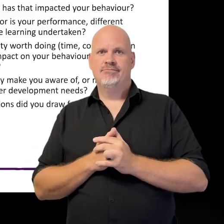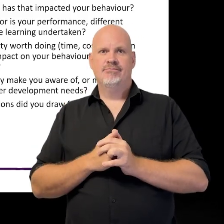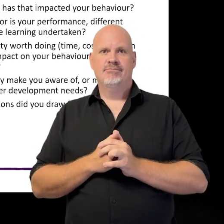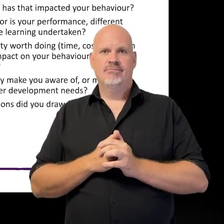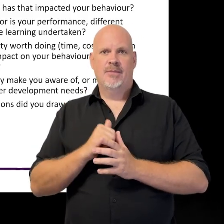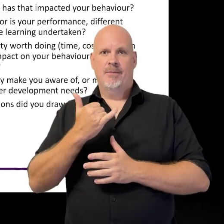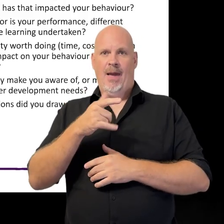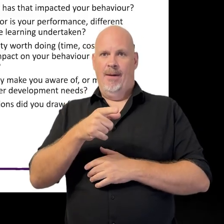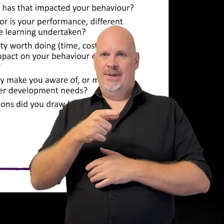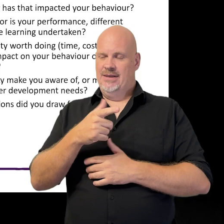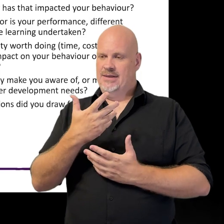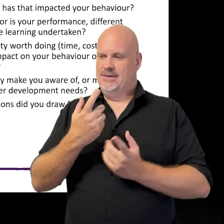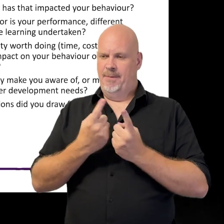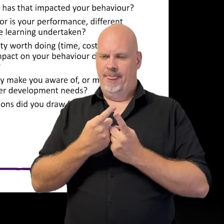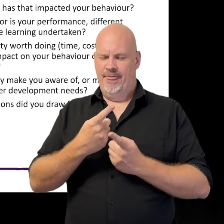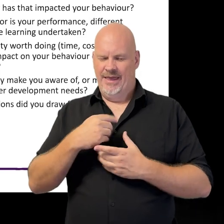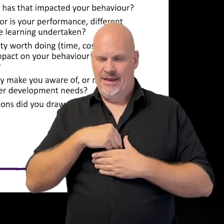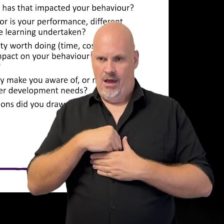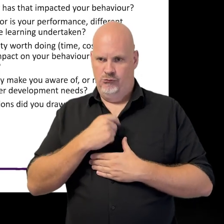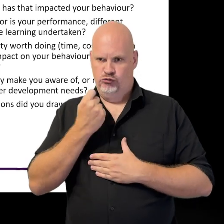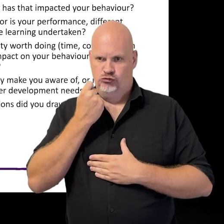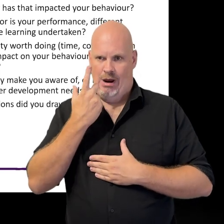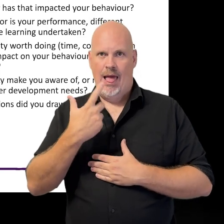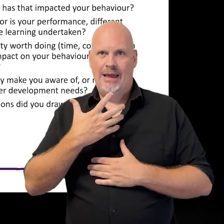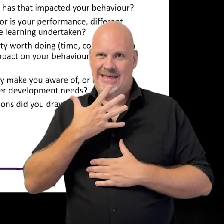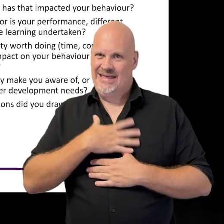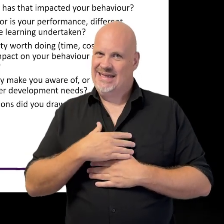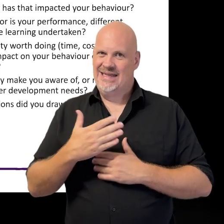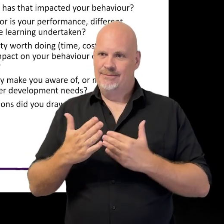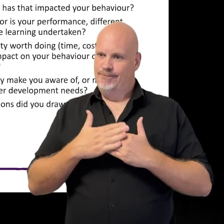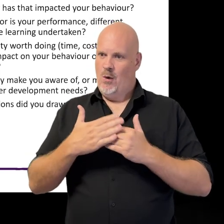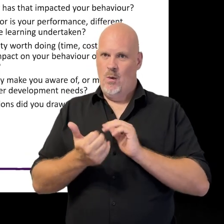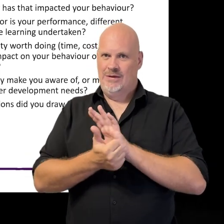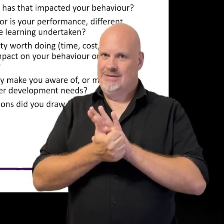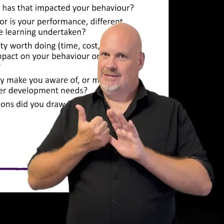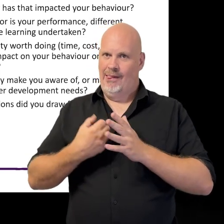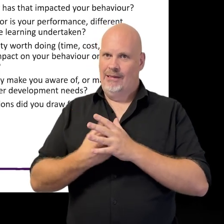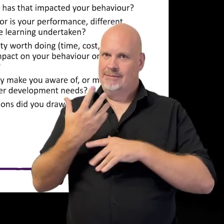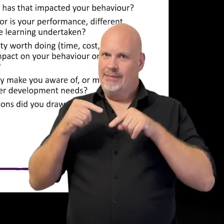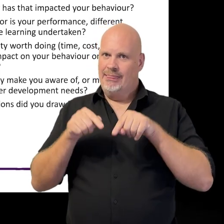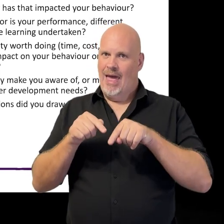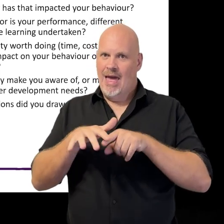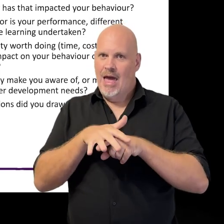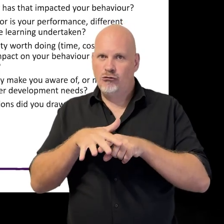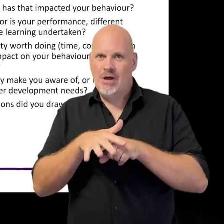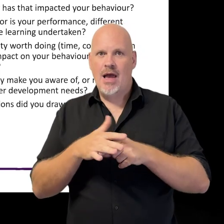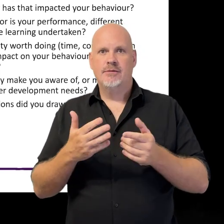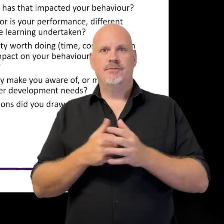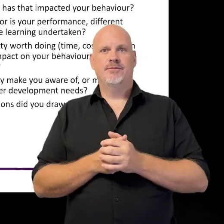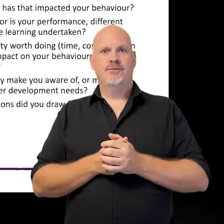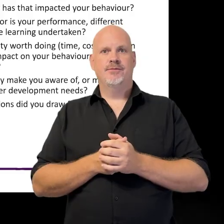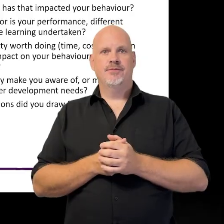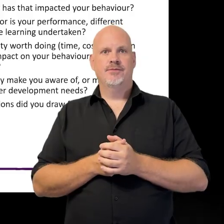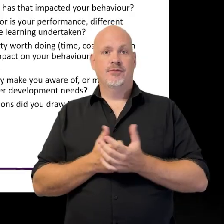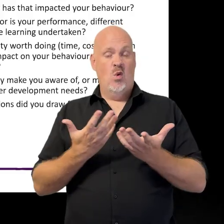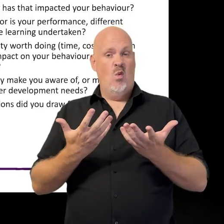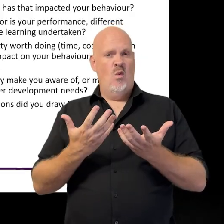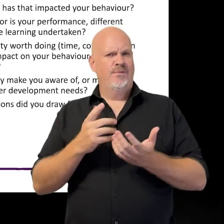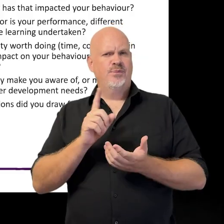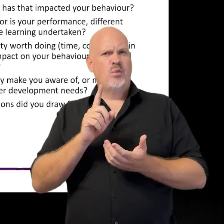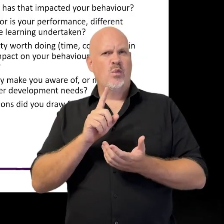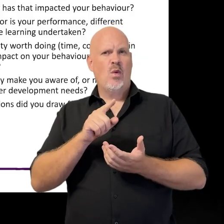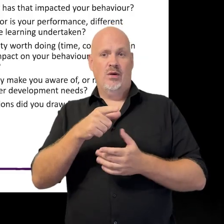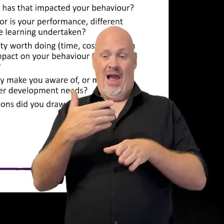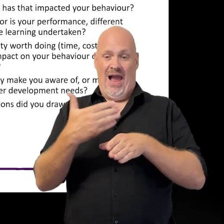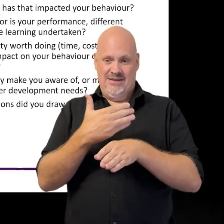good example for this. Did the activity make you aware of or generate other development needs? It might